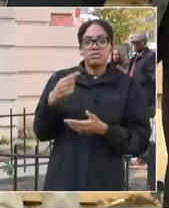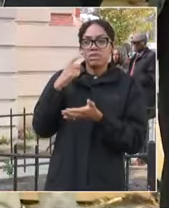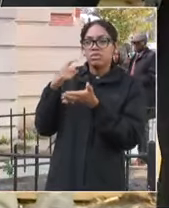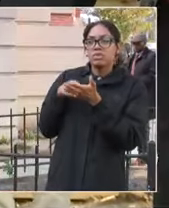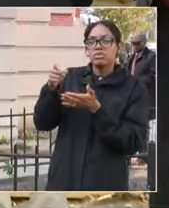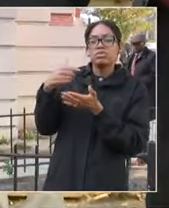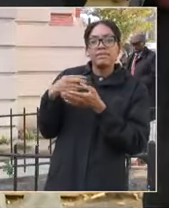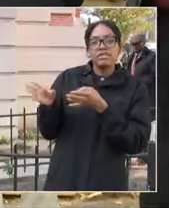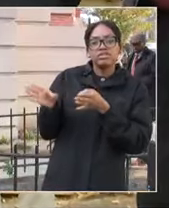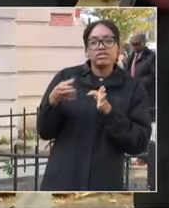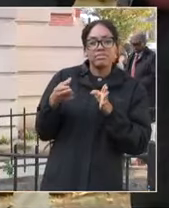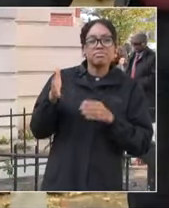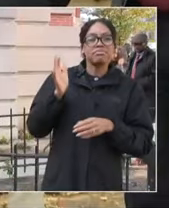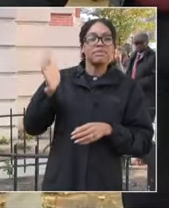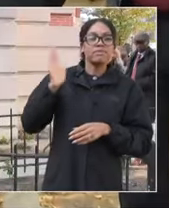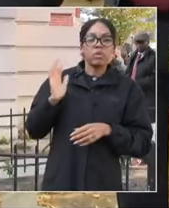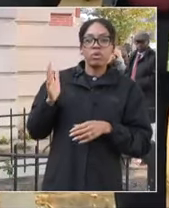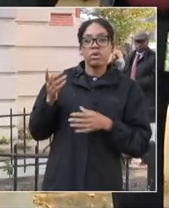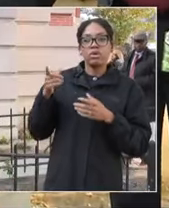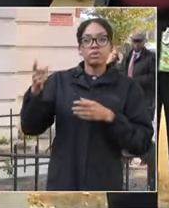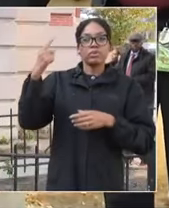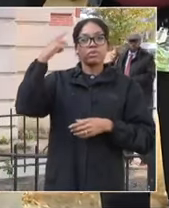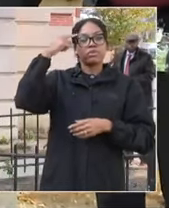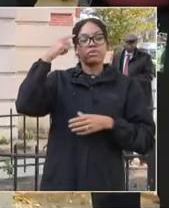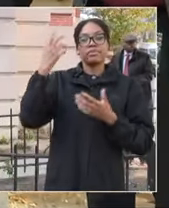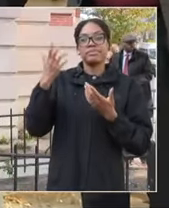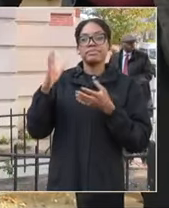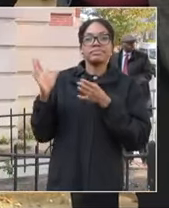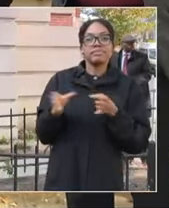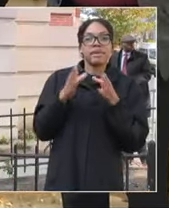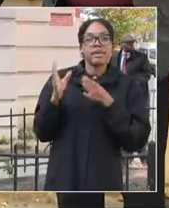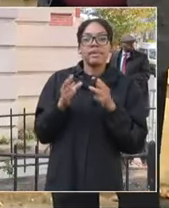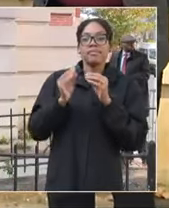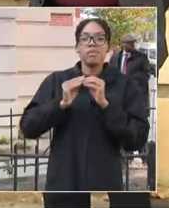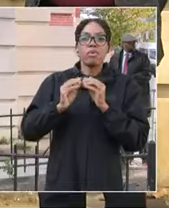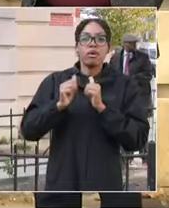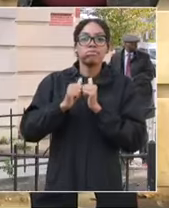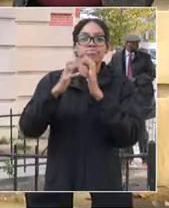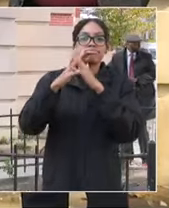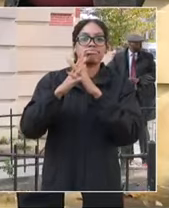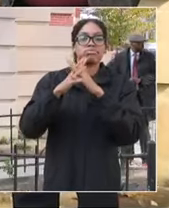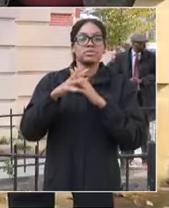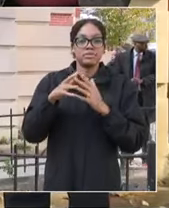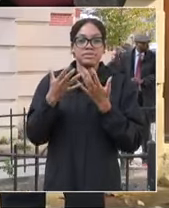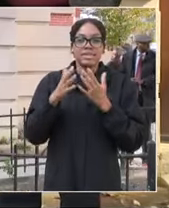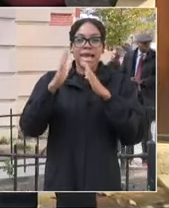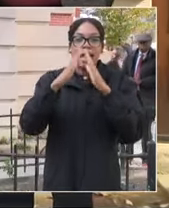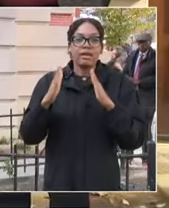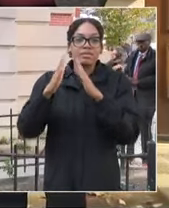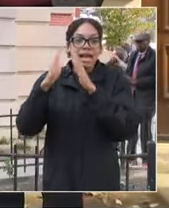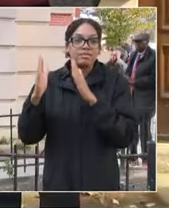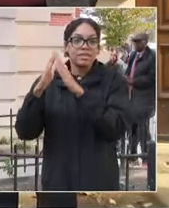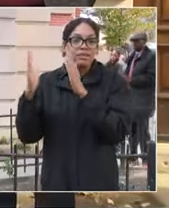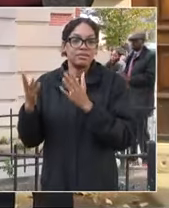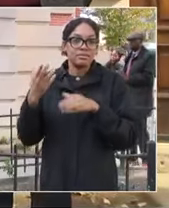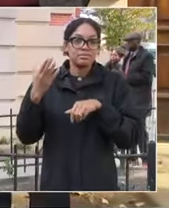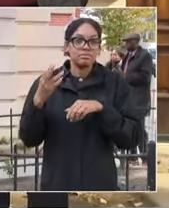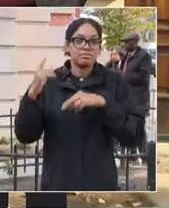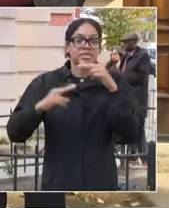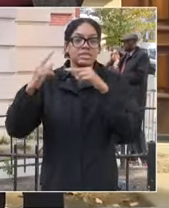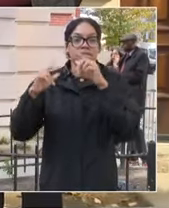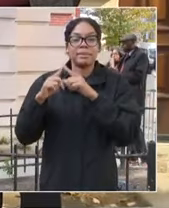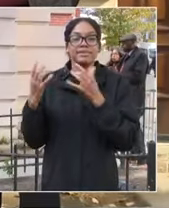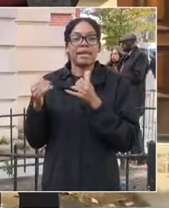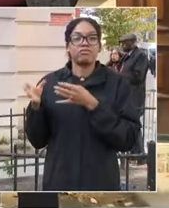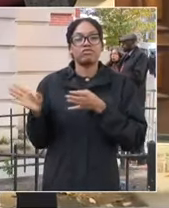away from rapid rehousing. There was a bit of an anticipation that that might increase an impact on the shelter capacity. Can you give a sense